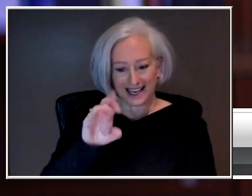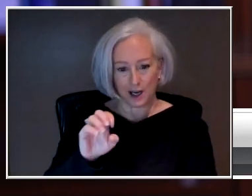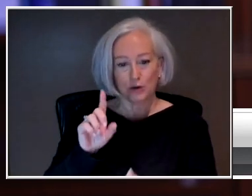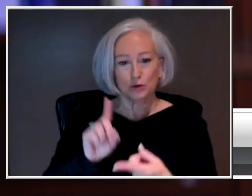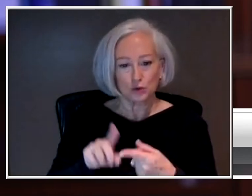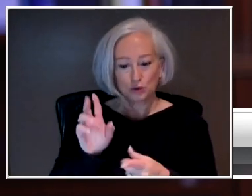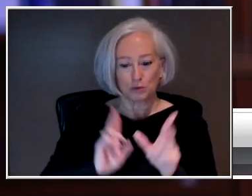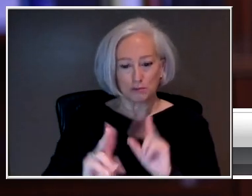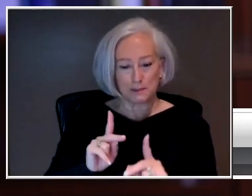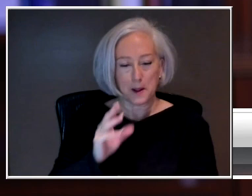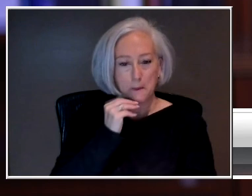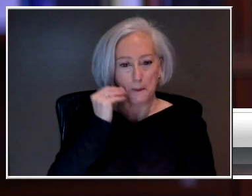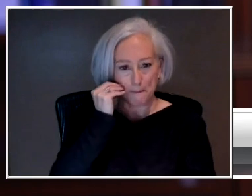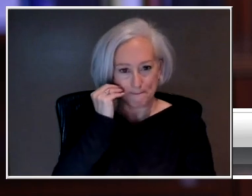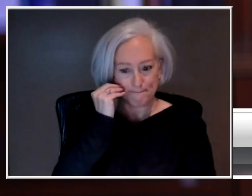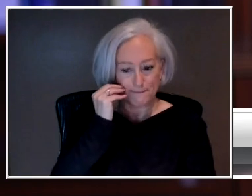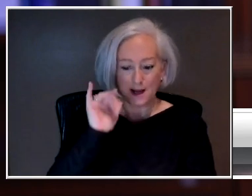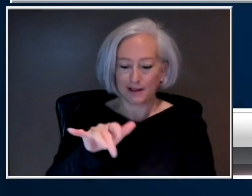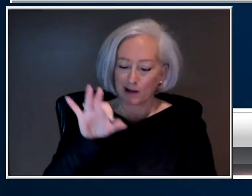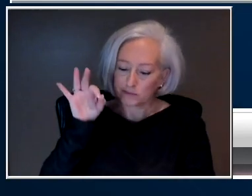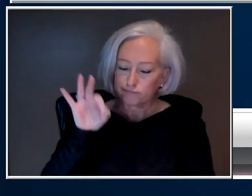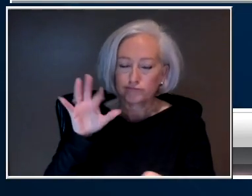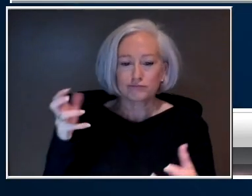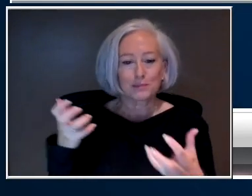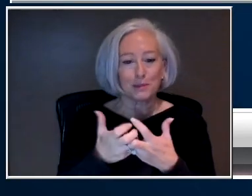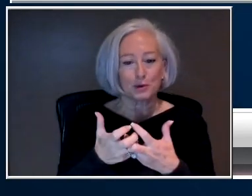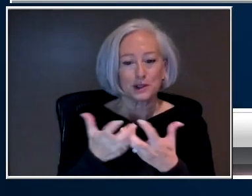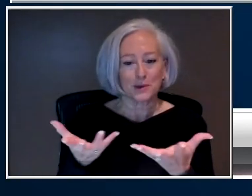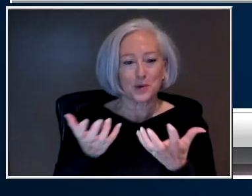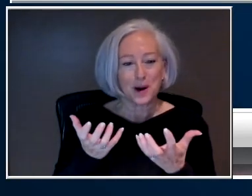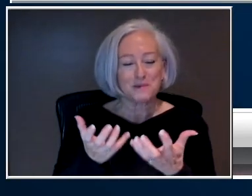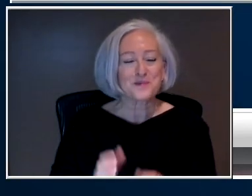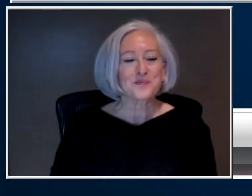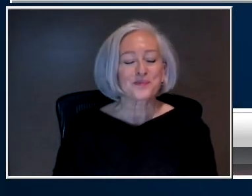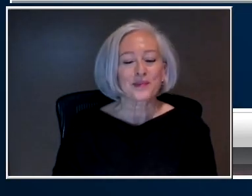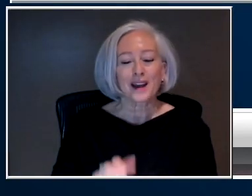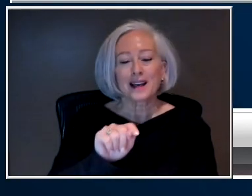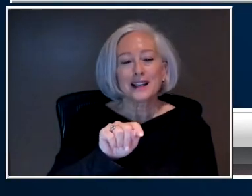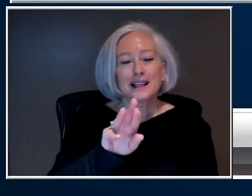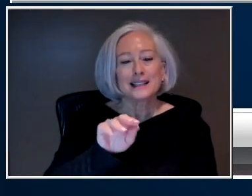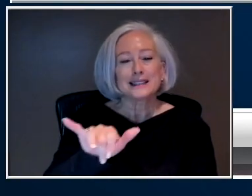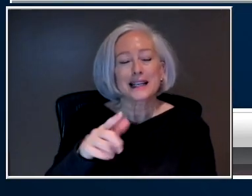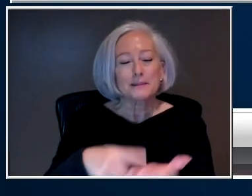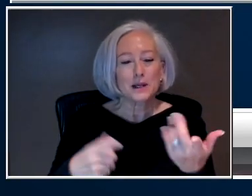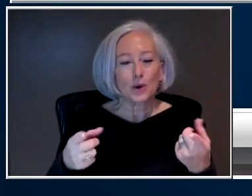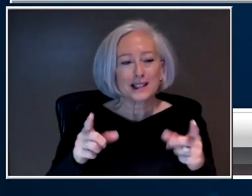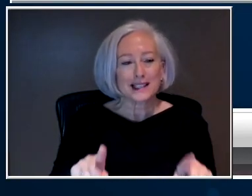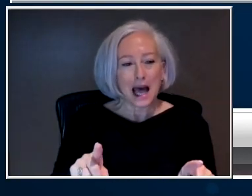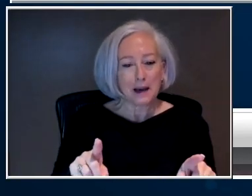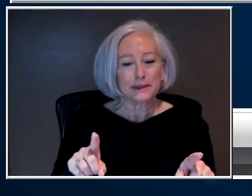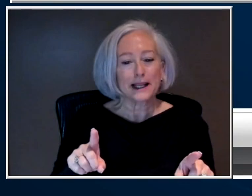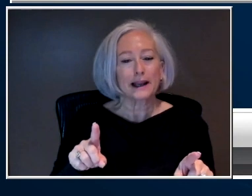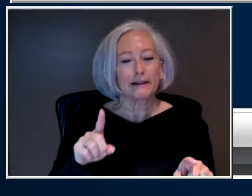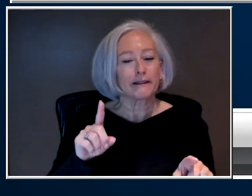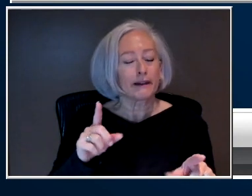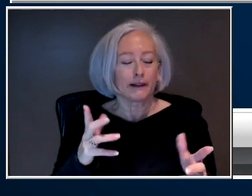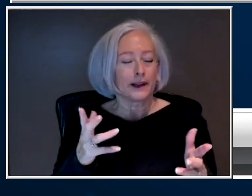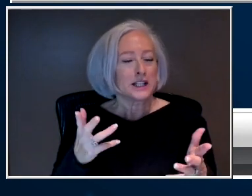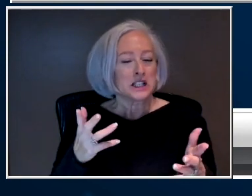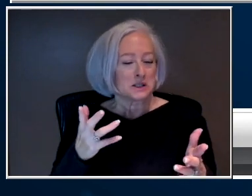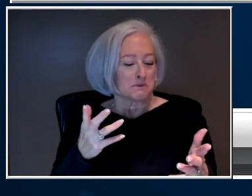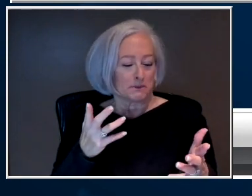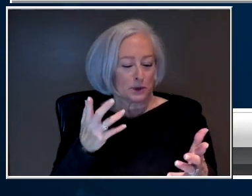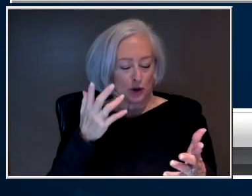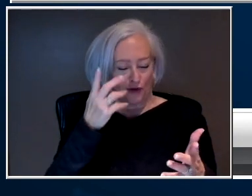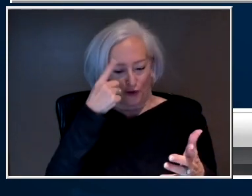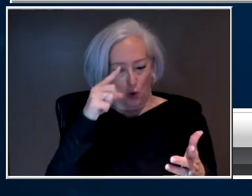an exact match that we were looking for. So Tammy, what's happening exactly in the marketplace that is leading to these types of partnerships? Sure,